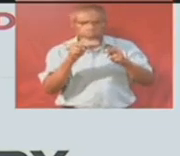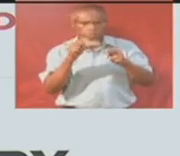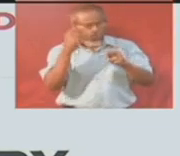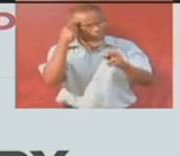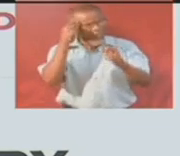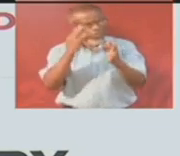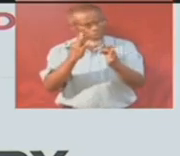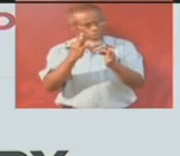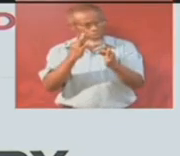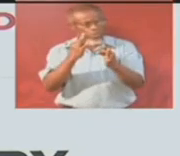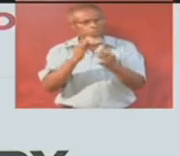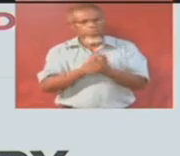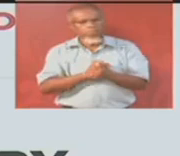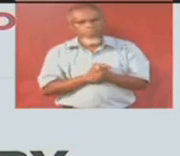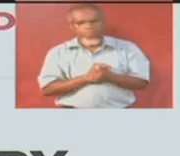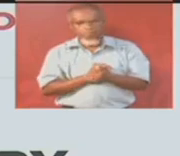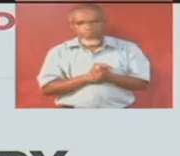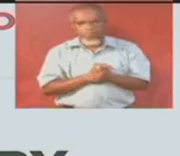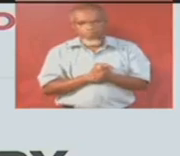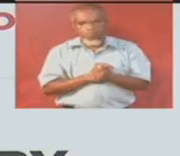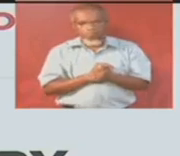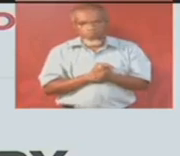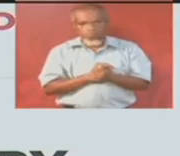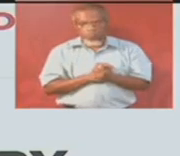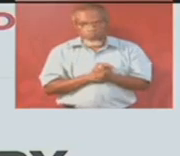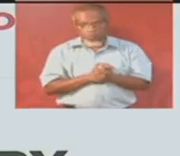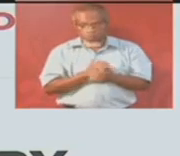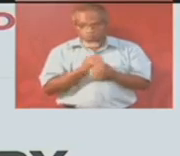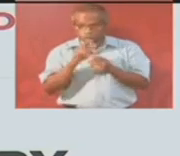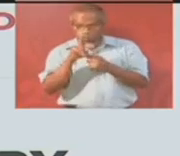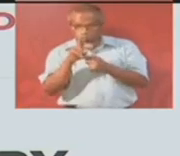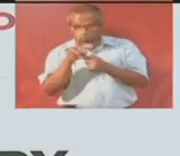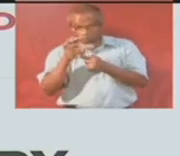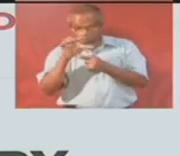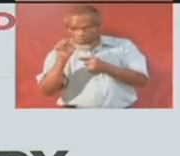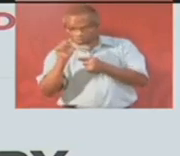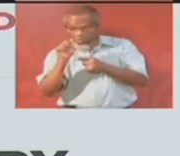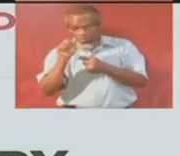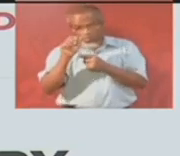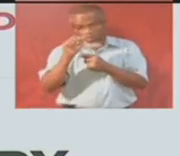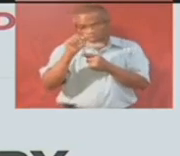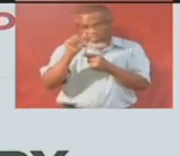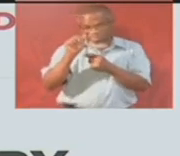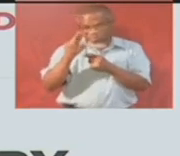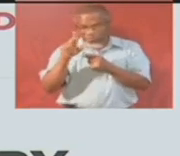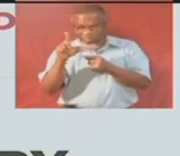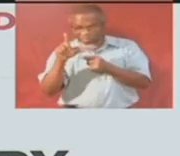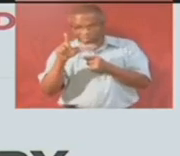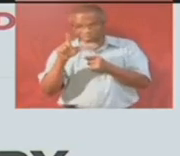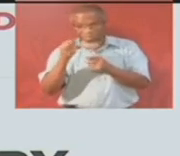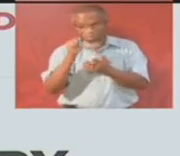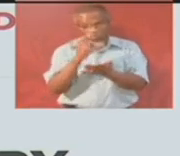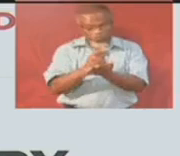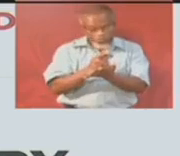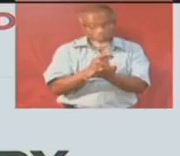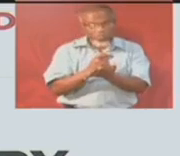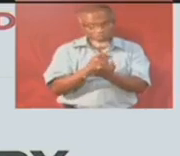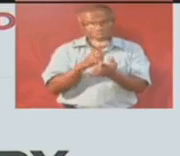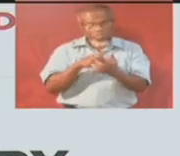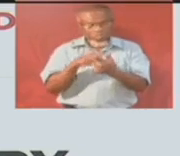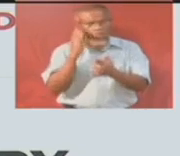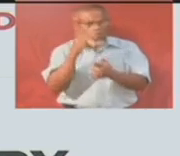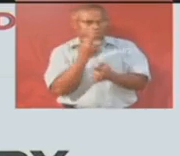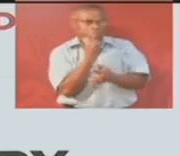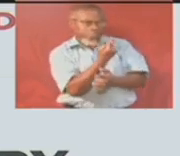If and when it receives EUA or EUL, then I'll be able to give you more information as